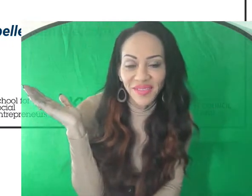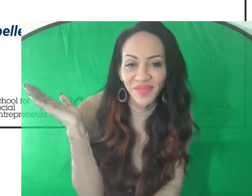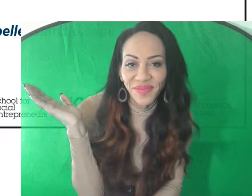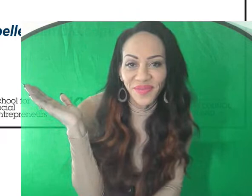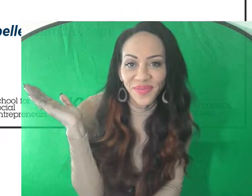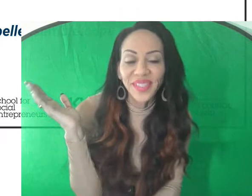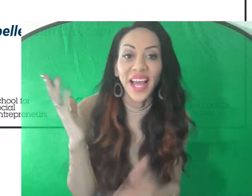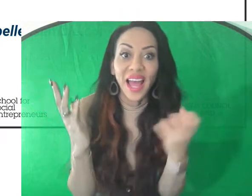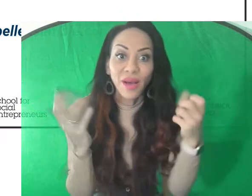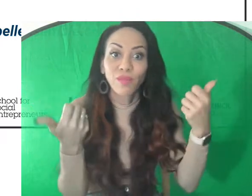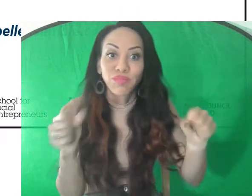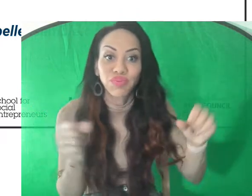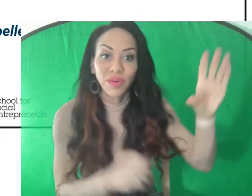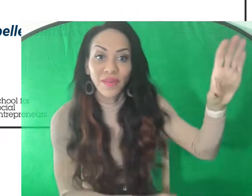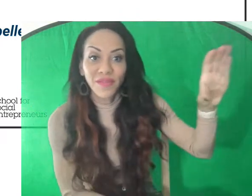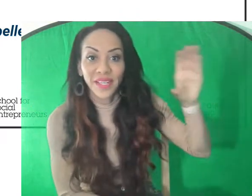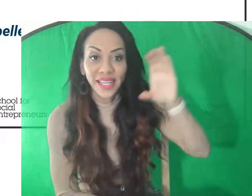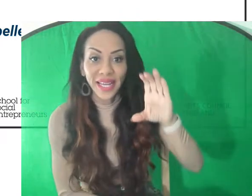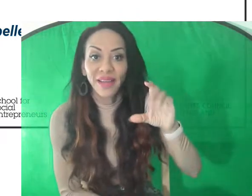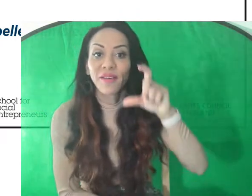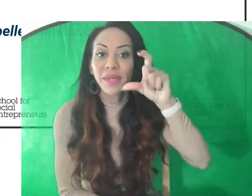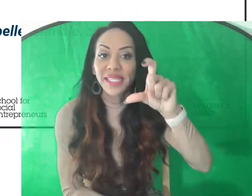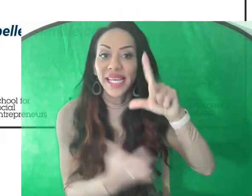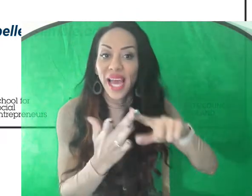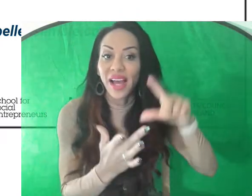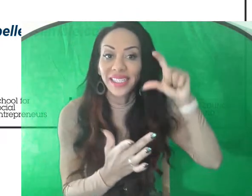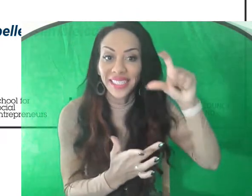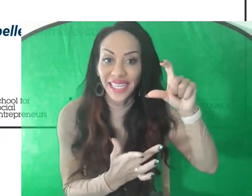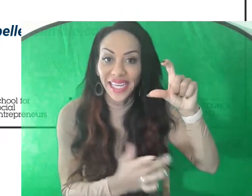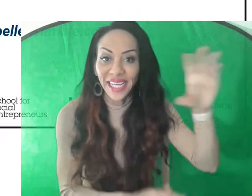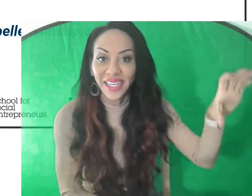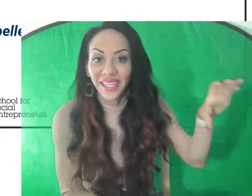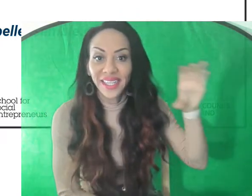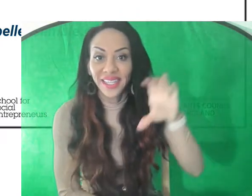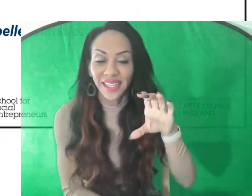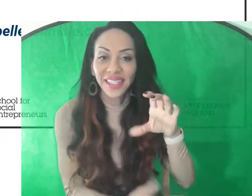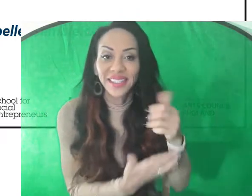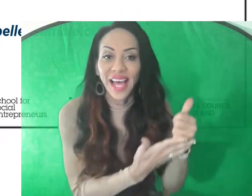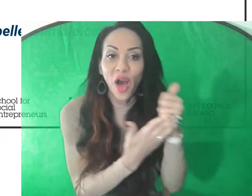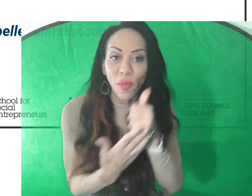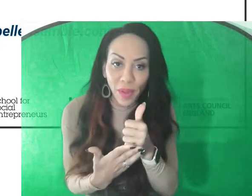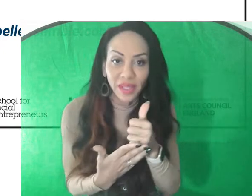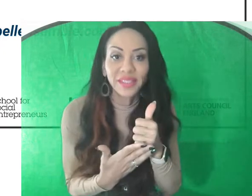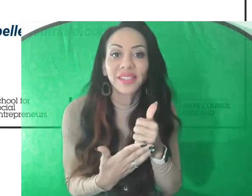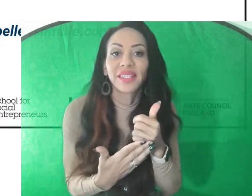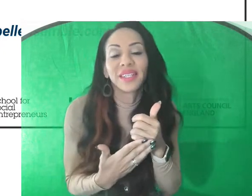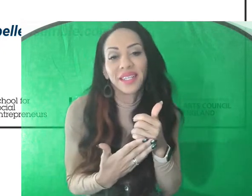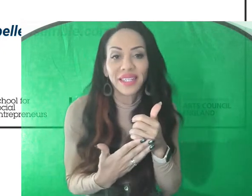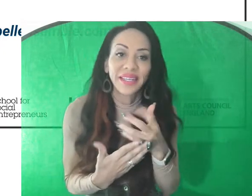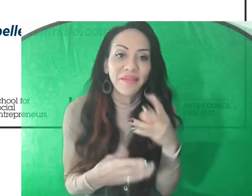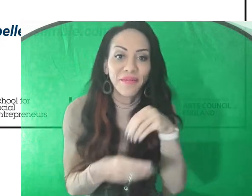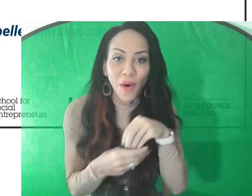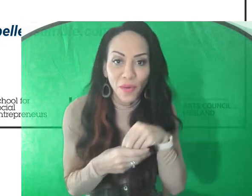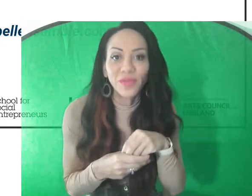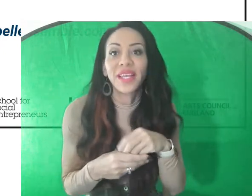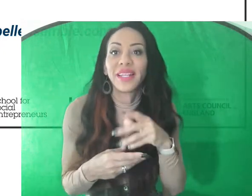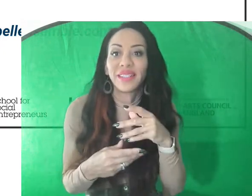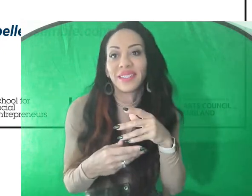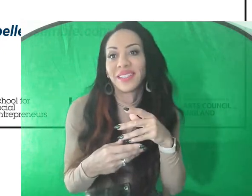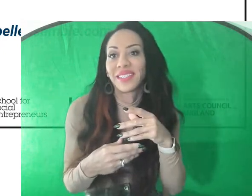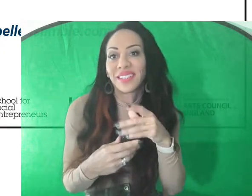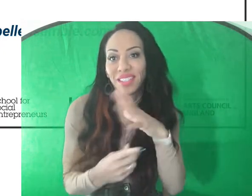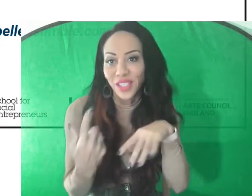CIC, which is Move and Code. And these have literally arrived this week. So you can be our first followers. But if you want to find